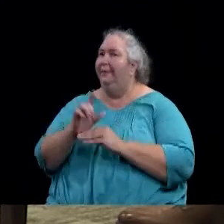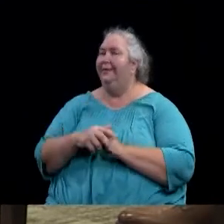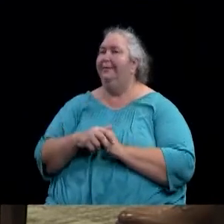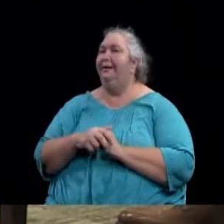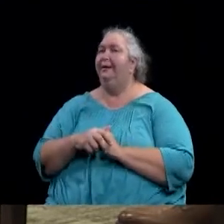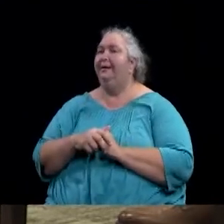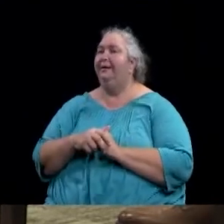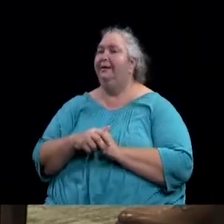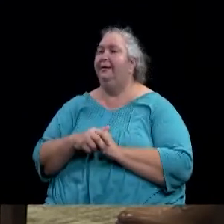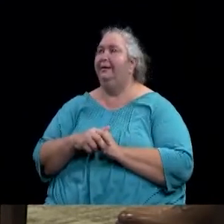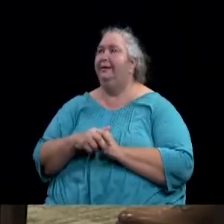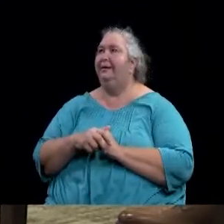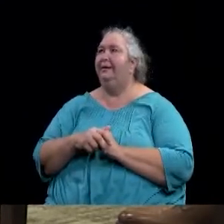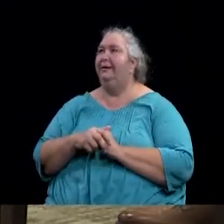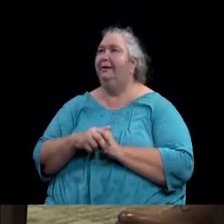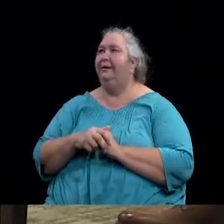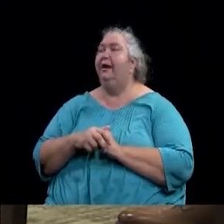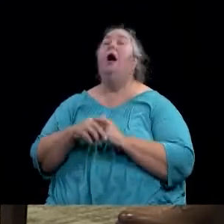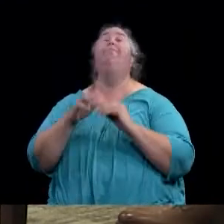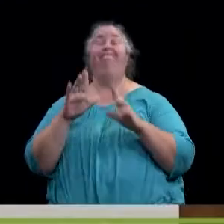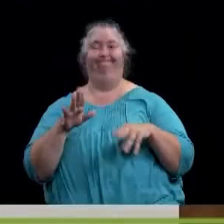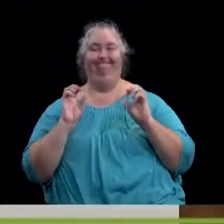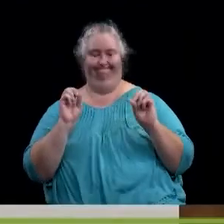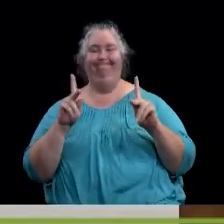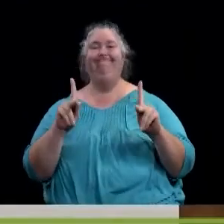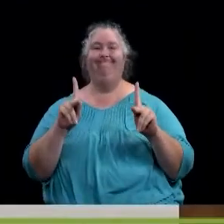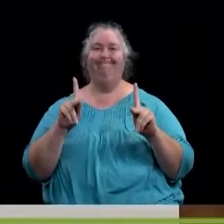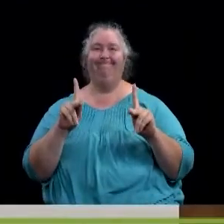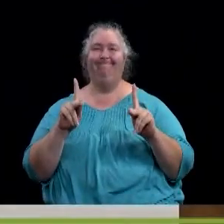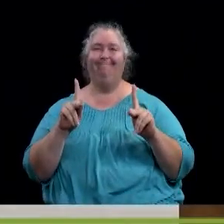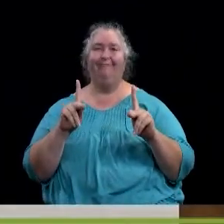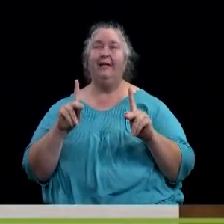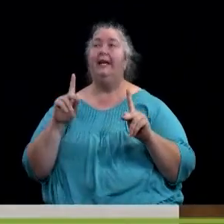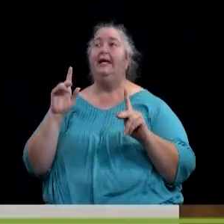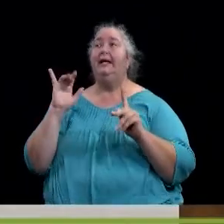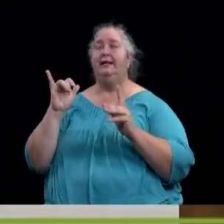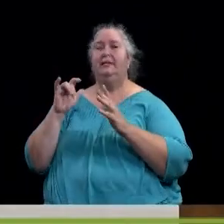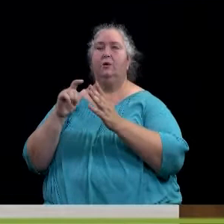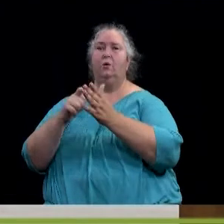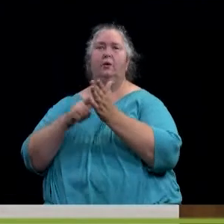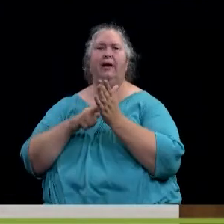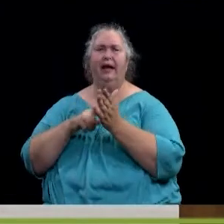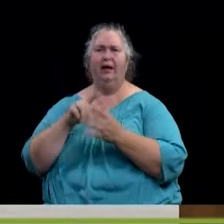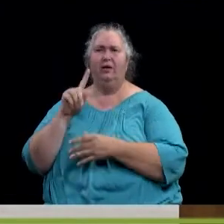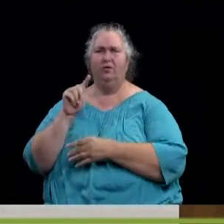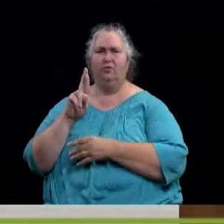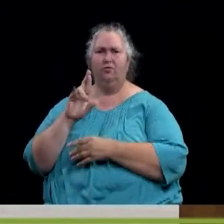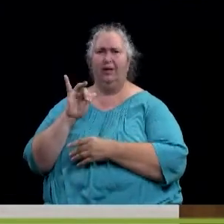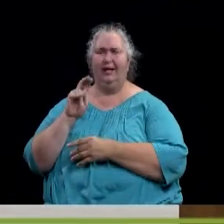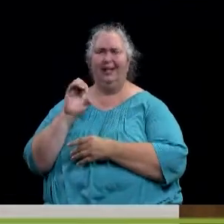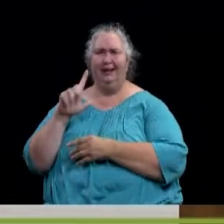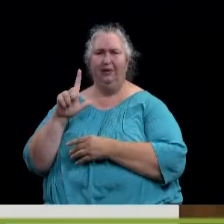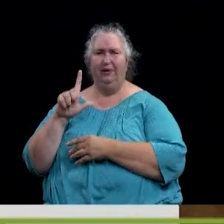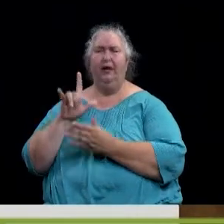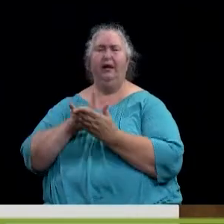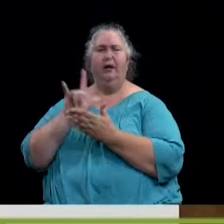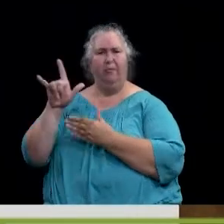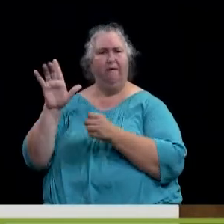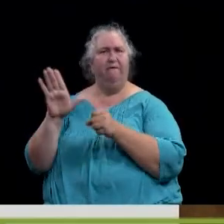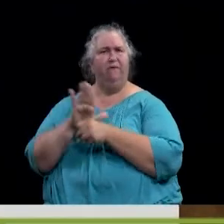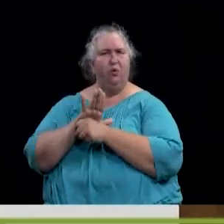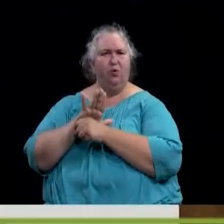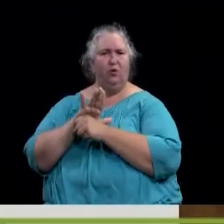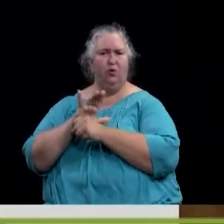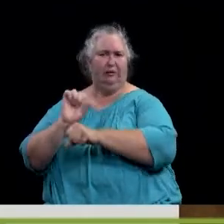Okay, the required triennial airport full-scale exercise was held August the 20th at the Waco Regional Airport, where